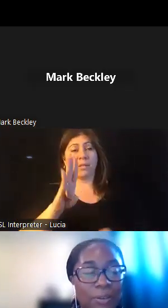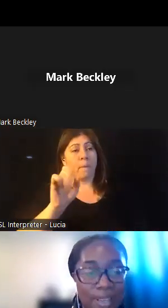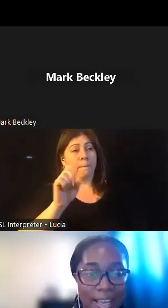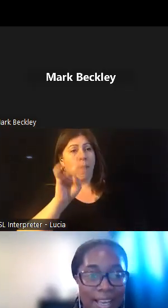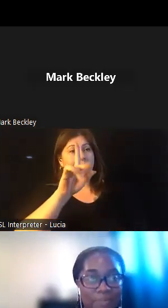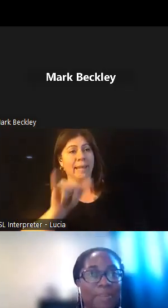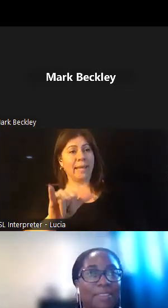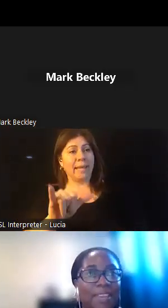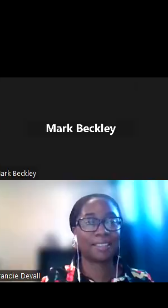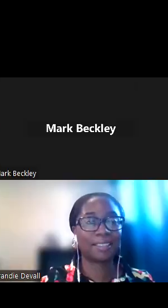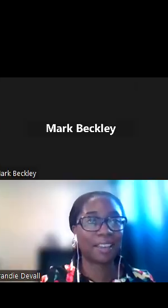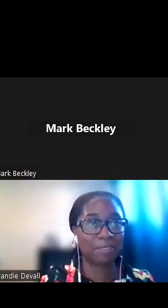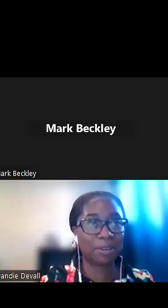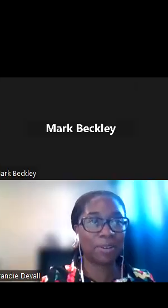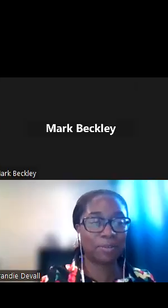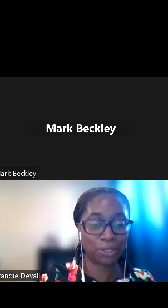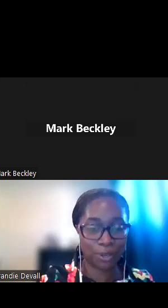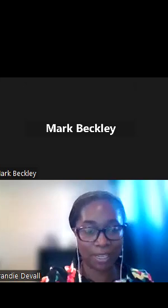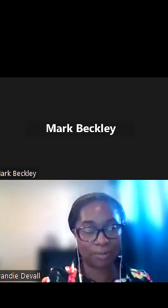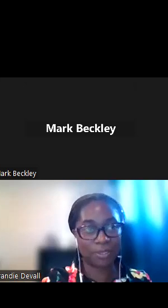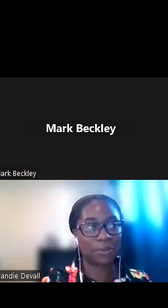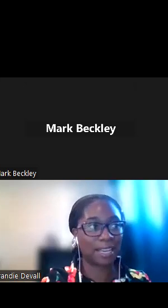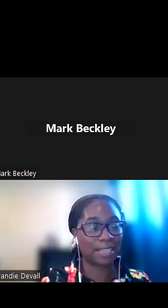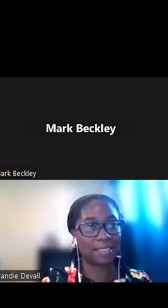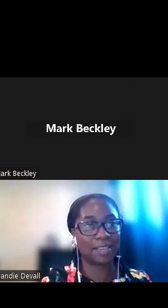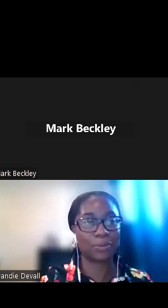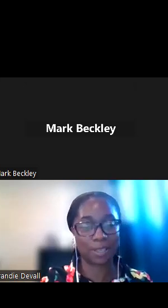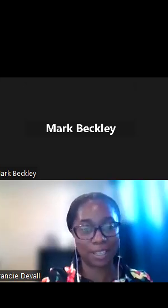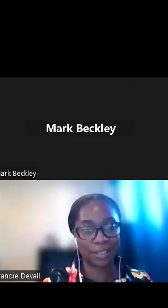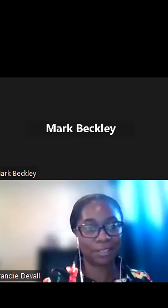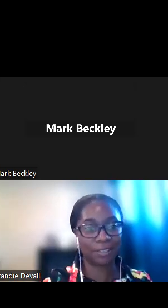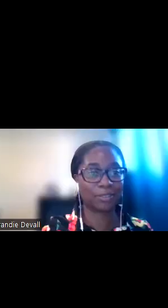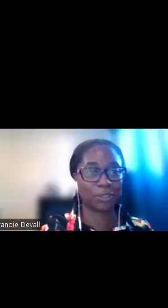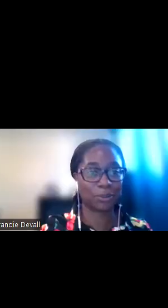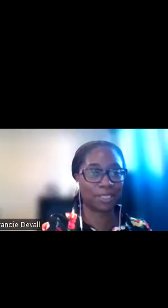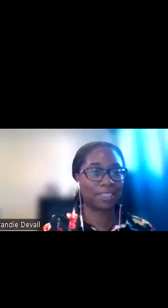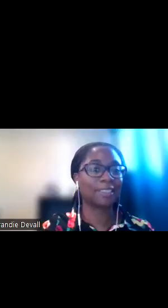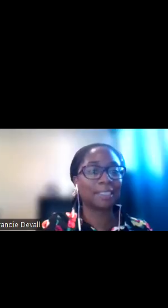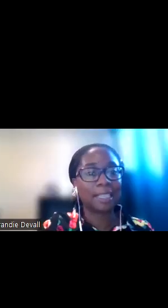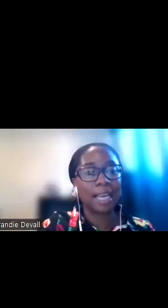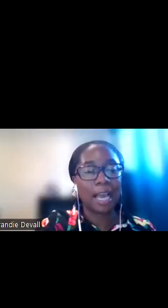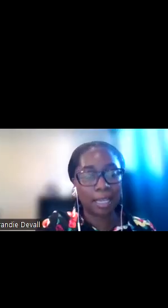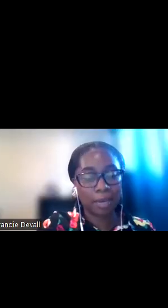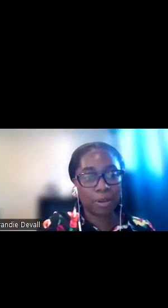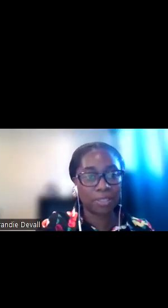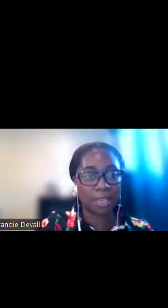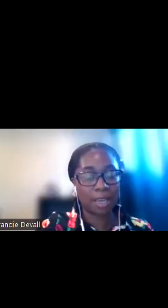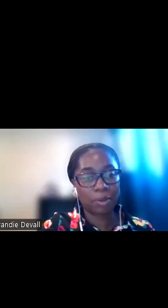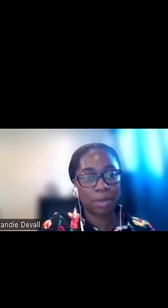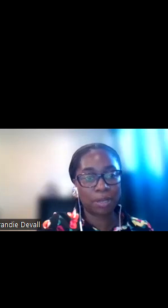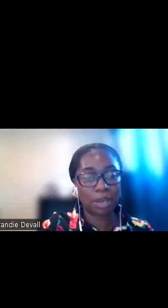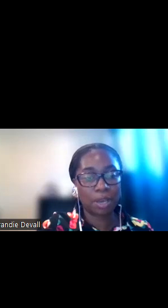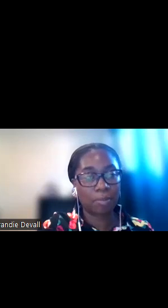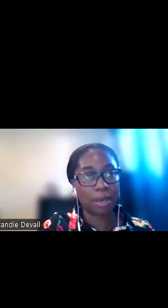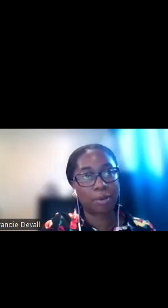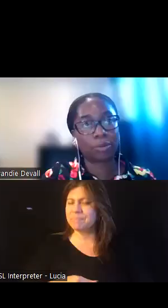Thank you. Thanks to everyone for joining. I'm so glad to see everyone here virtually. Like Mark said,